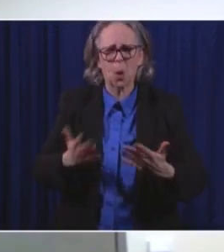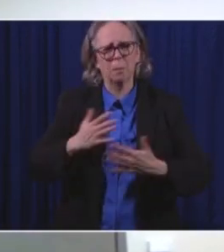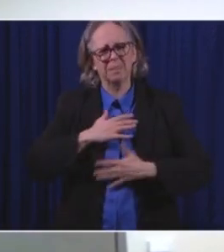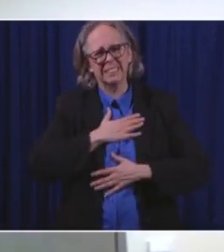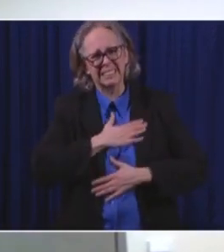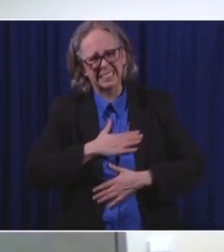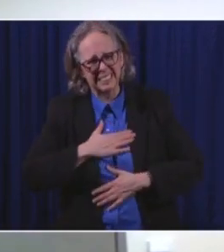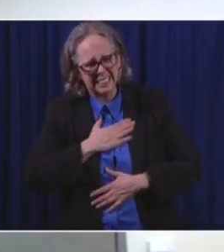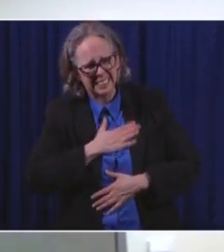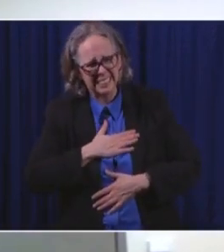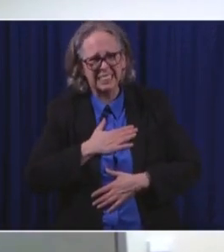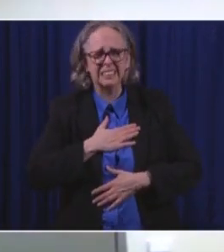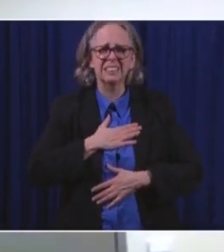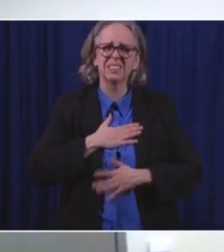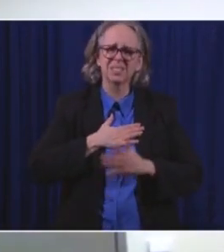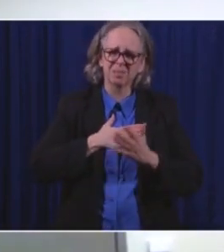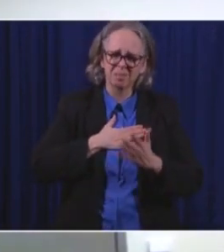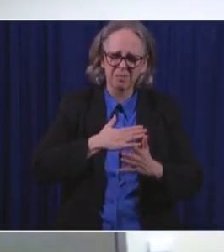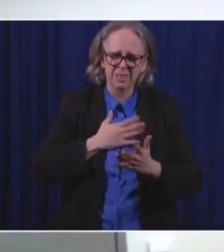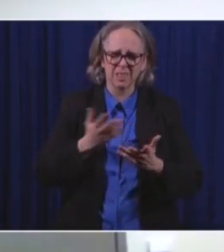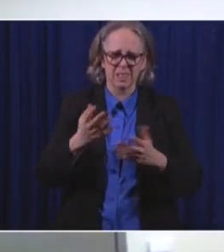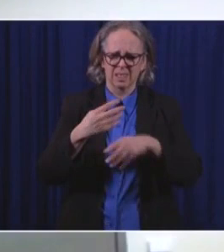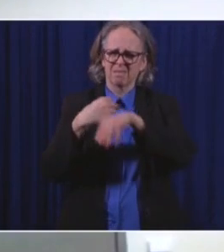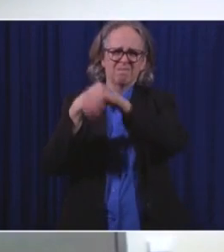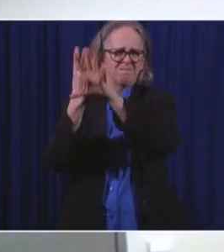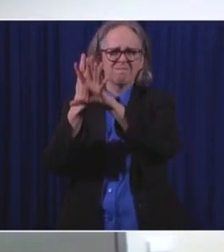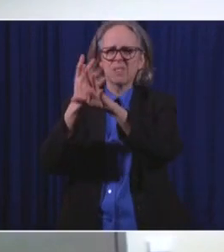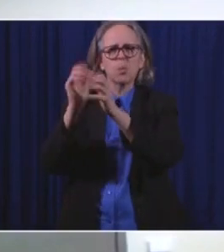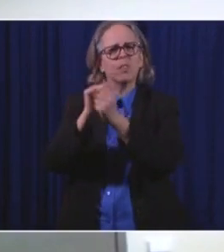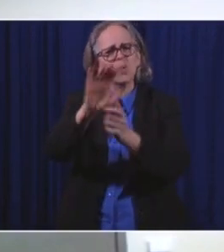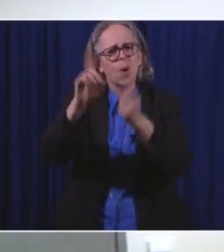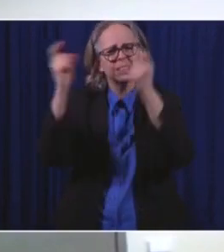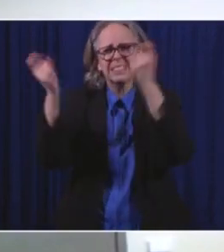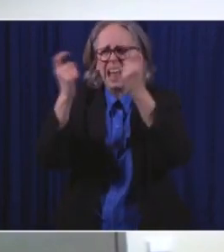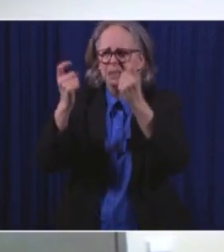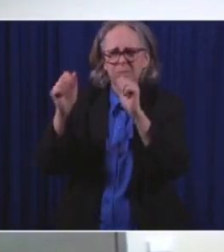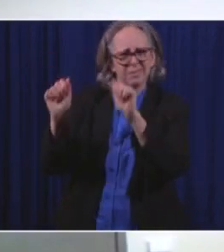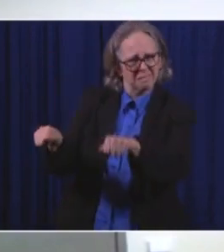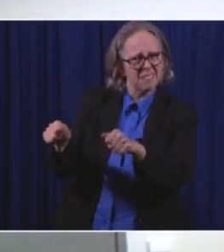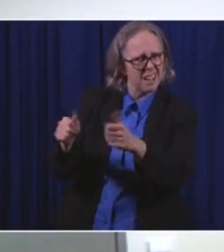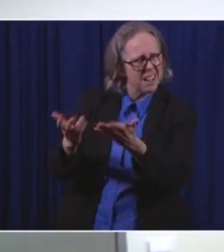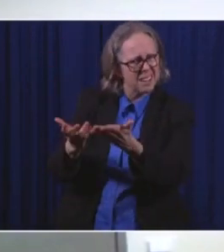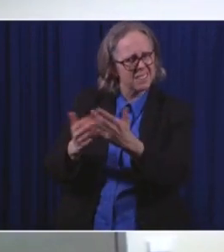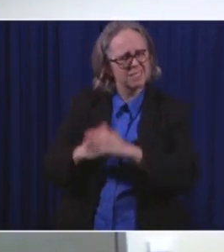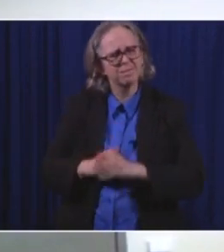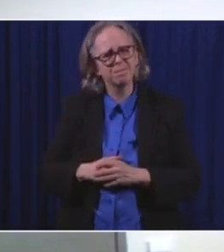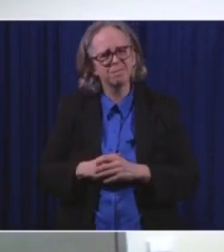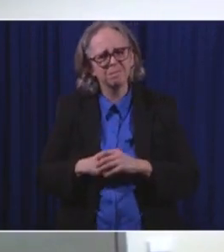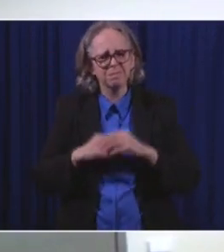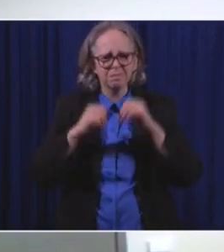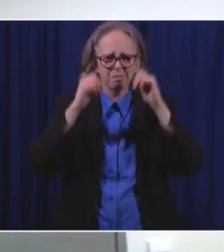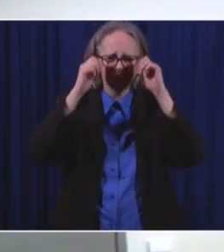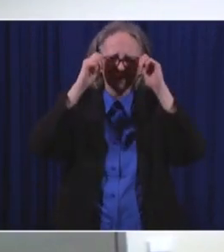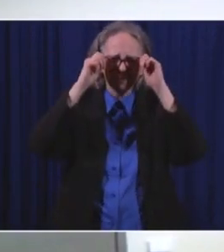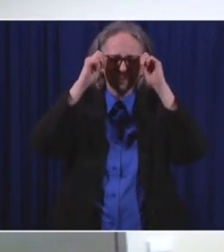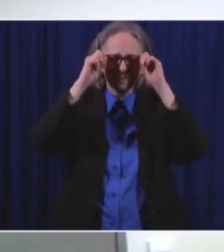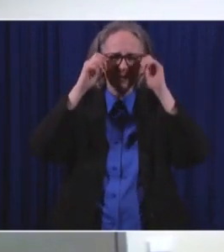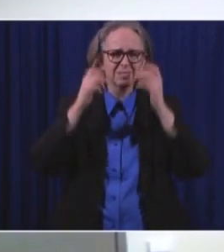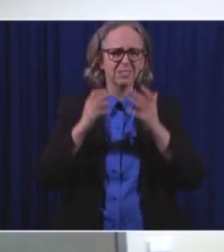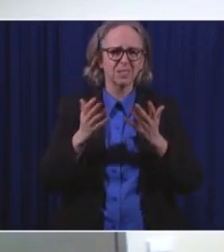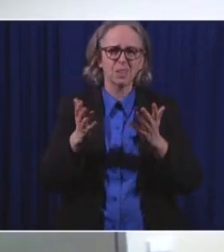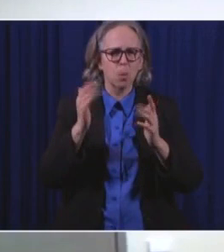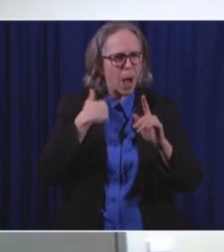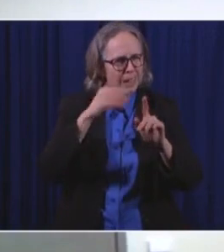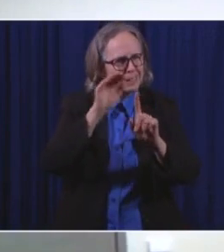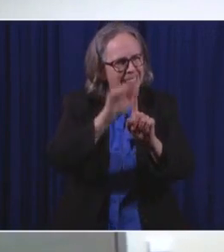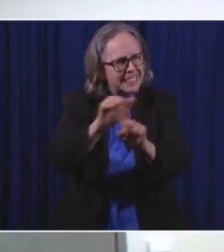utilize virtual tools to have your holiday celebrations. And I would just like to remind everybody that